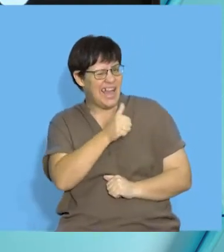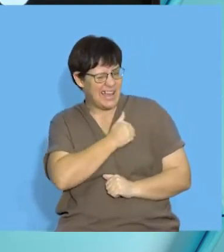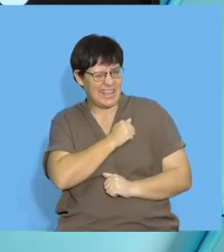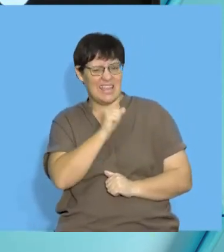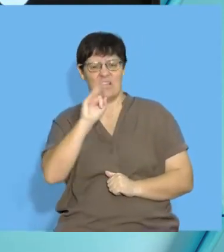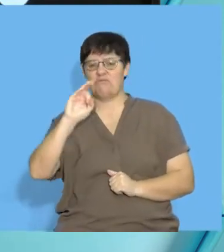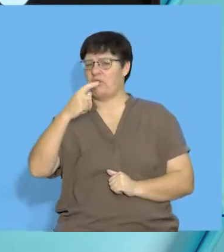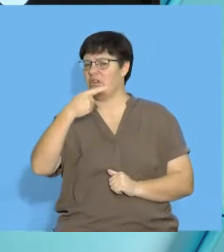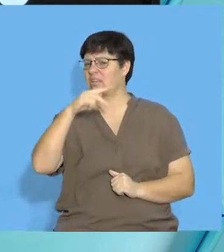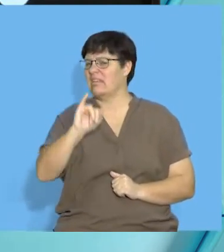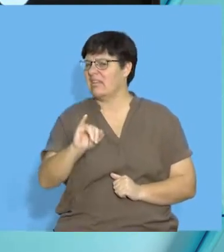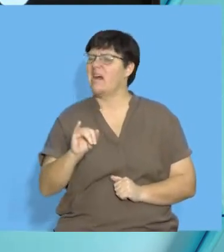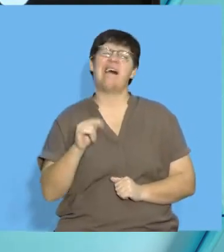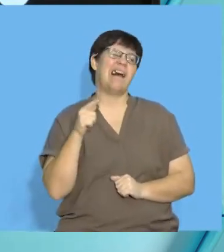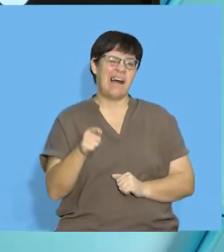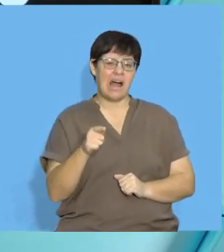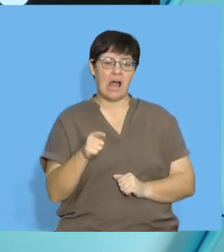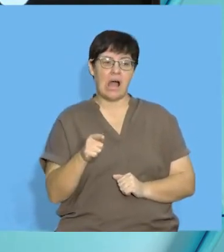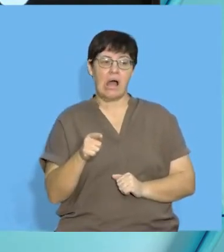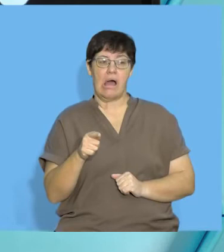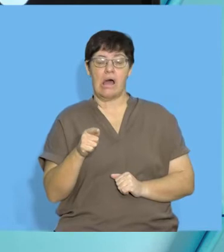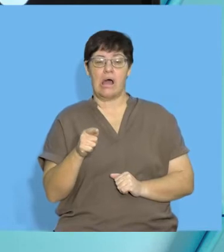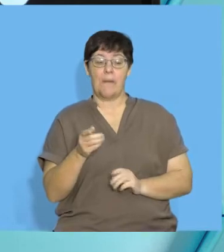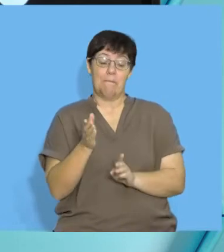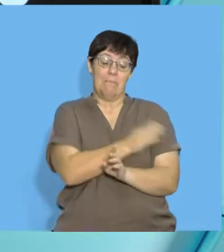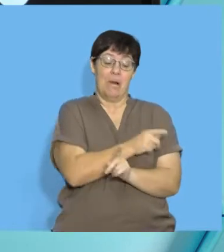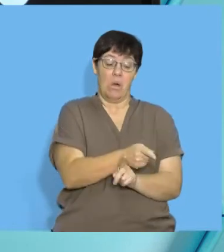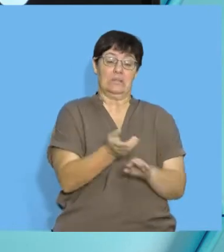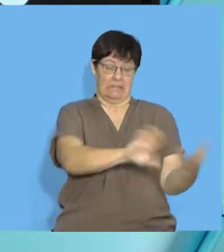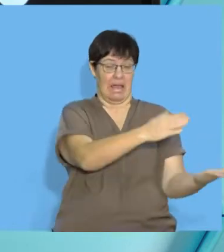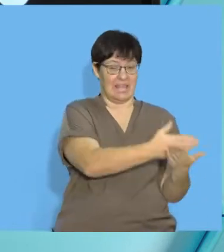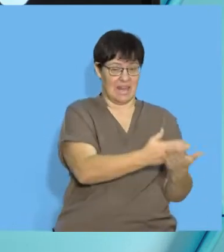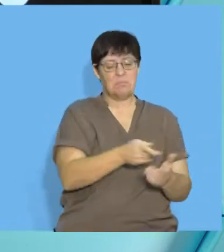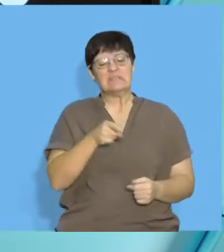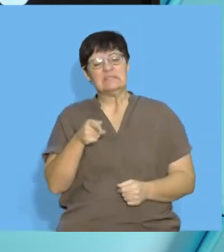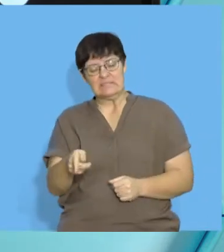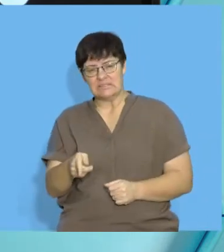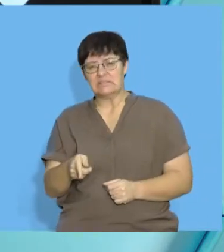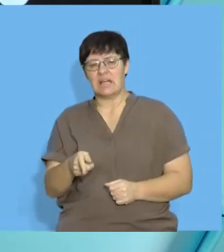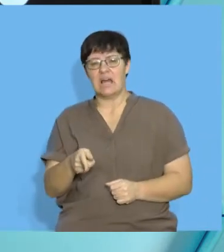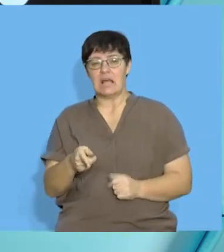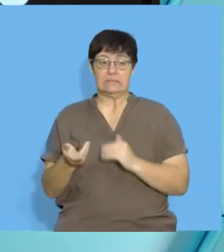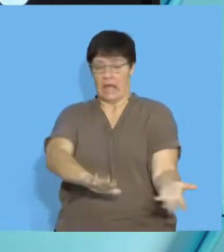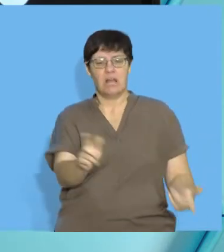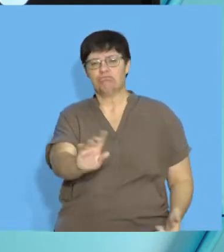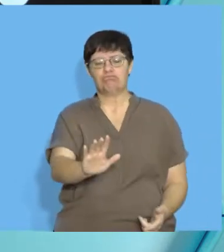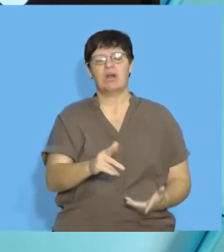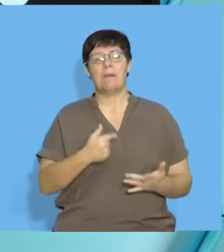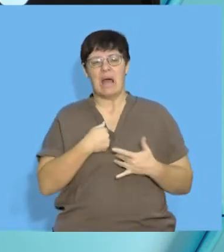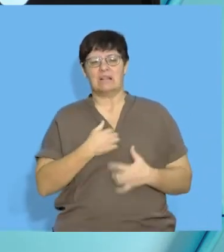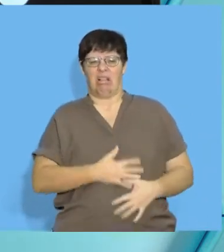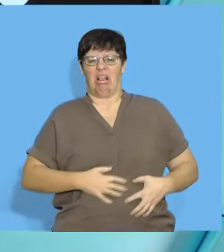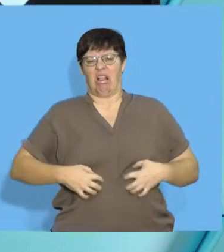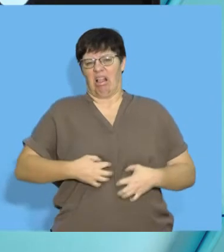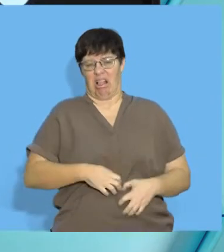is not so deadly as the previous ones. It causes a little bit of discomfort, all right, but we'll get to that just now.